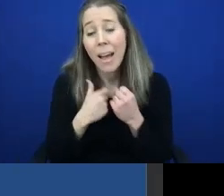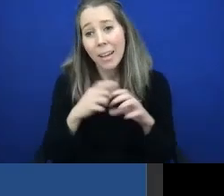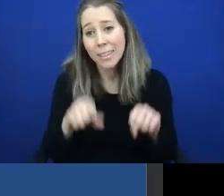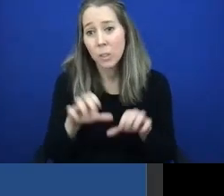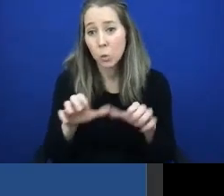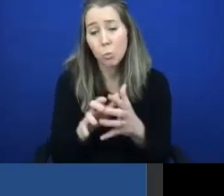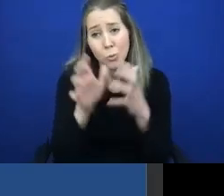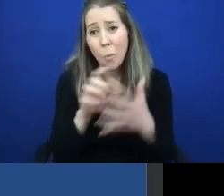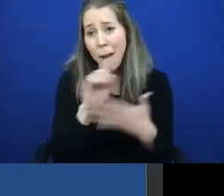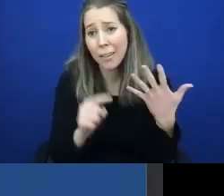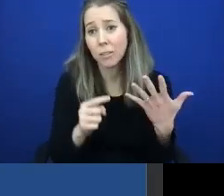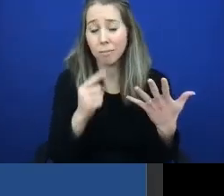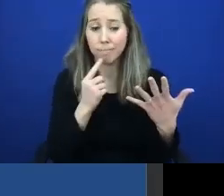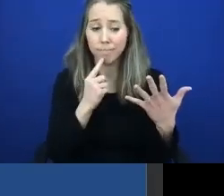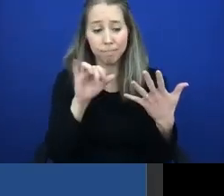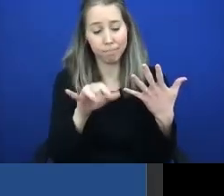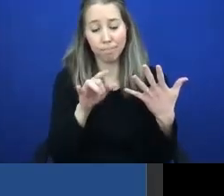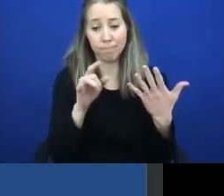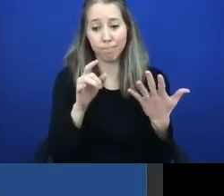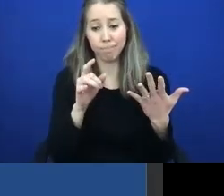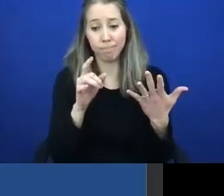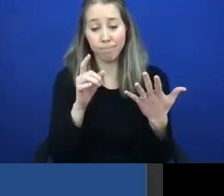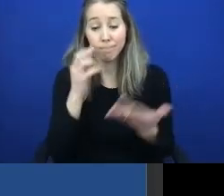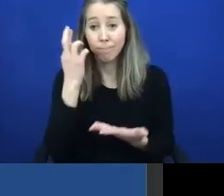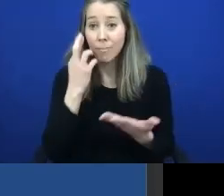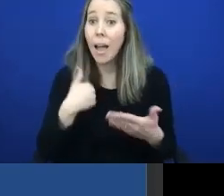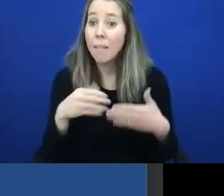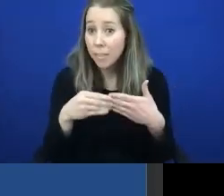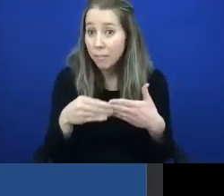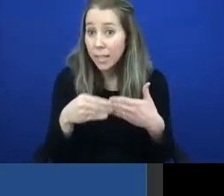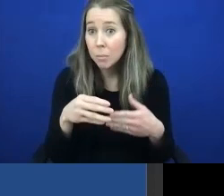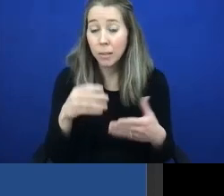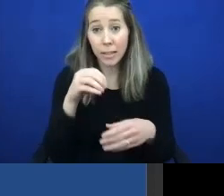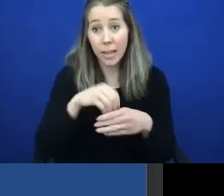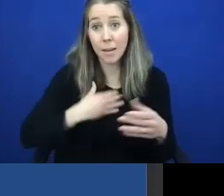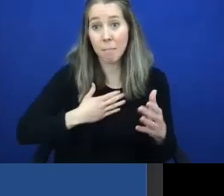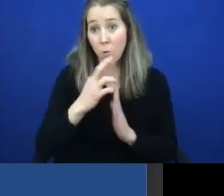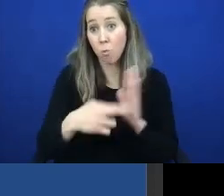And I say that's in large part because I have that flexibility in my role.